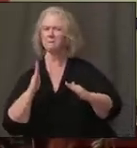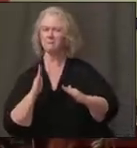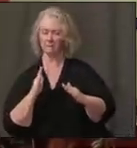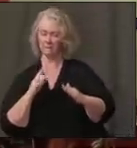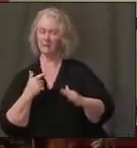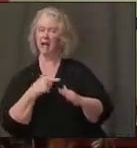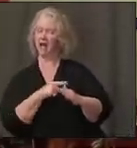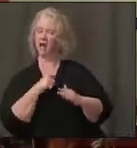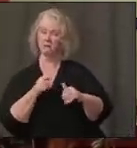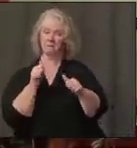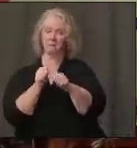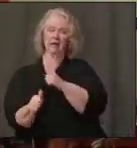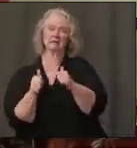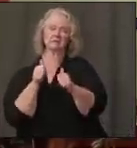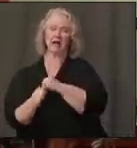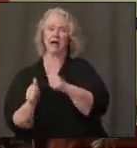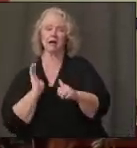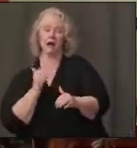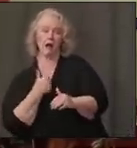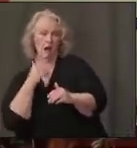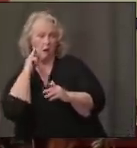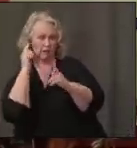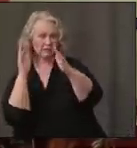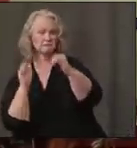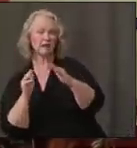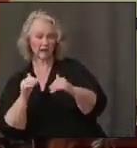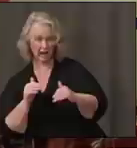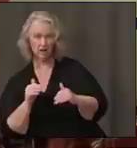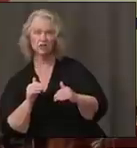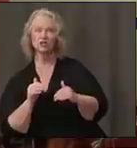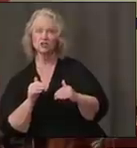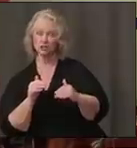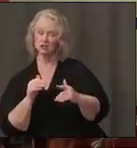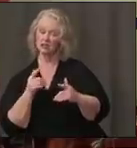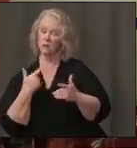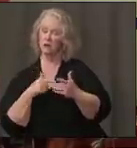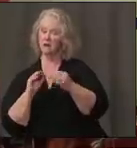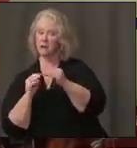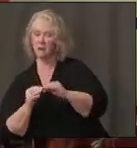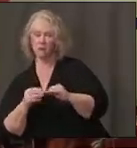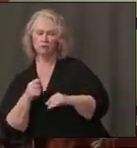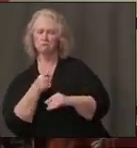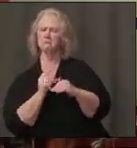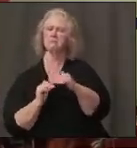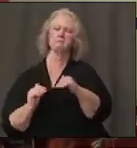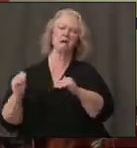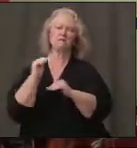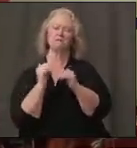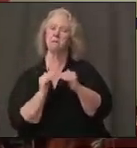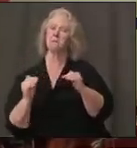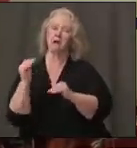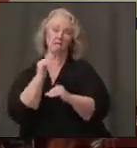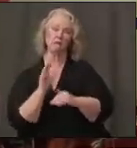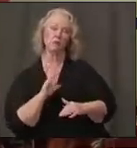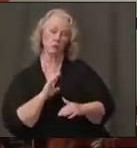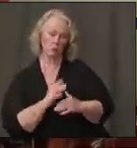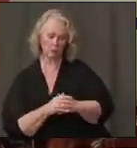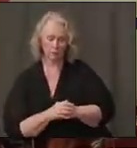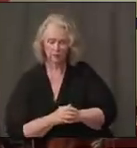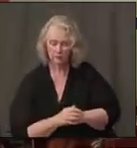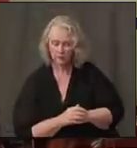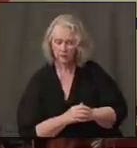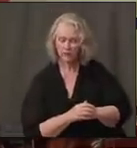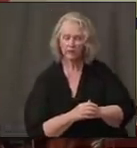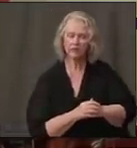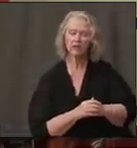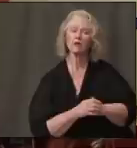our threshold for testing and for the number of cases coming down. I also think, as